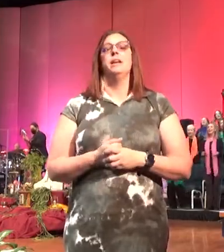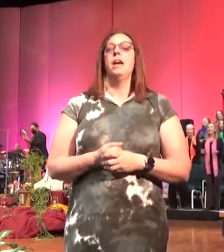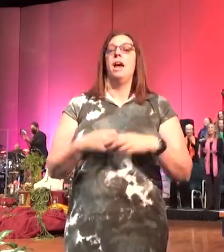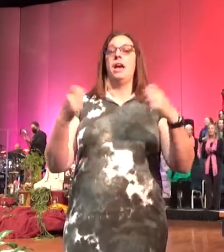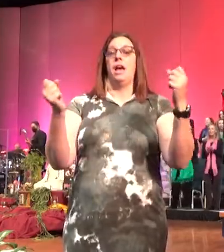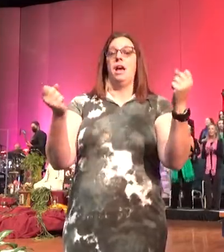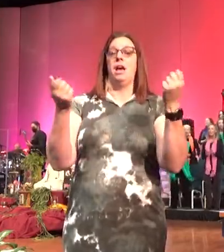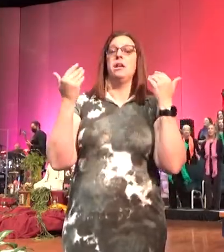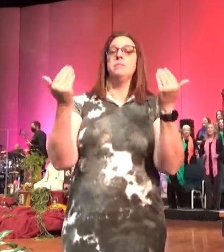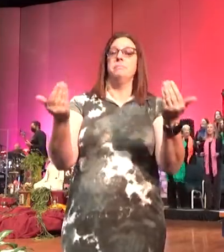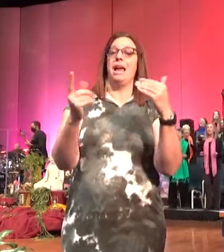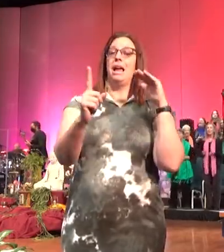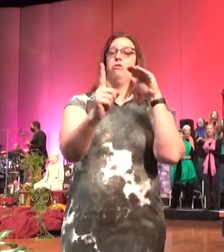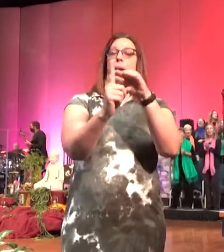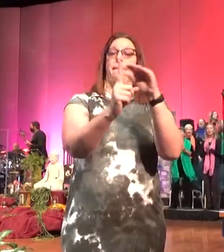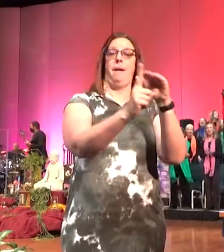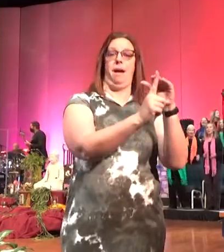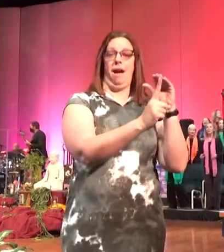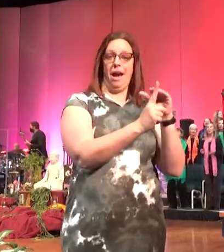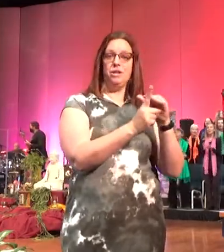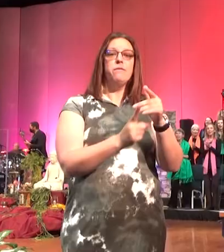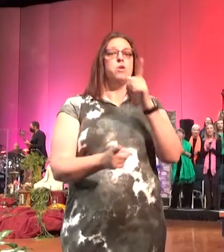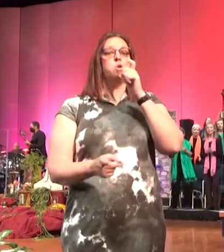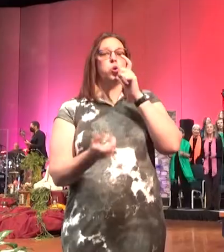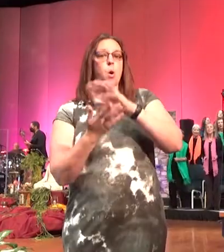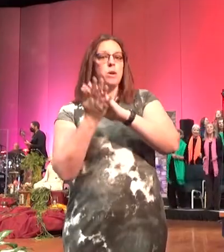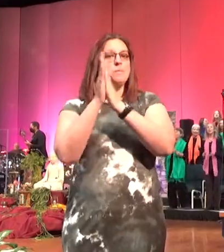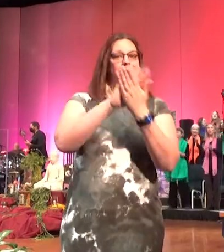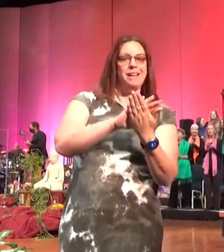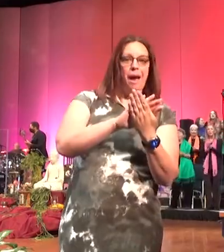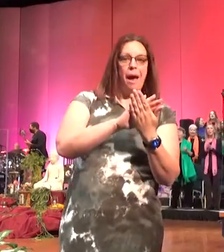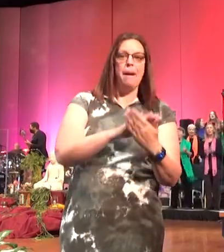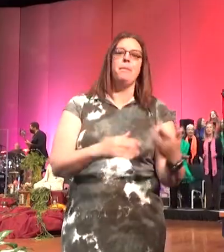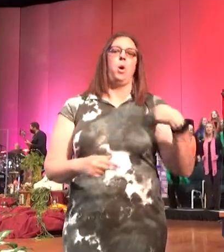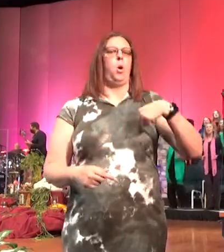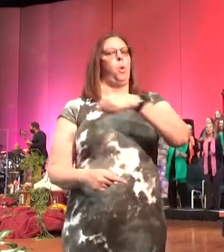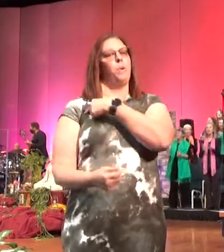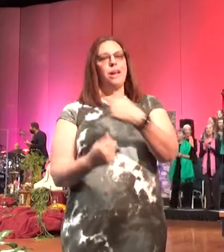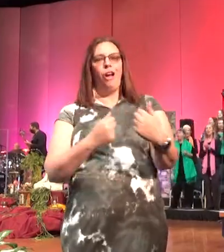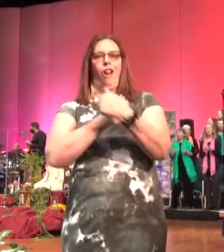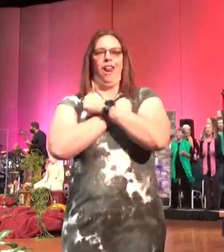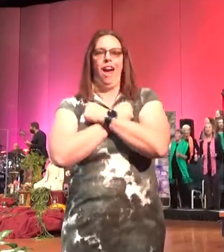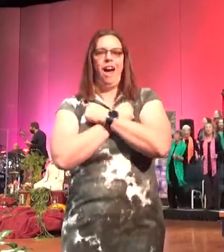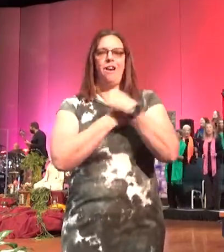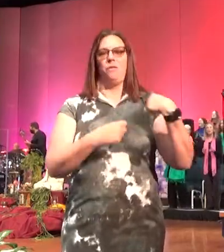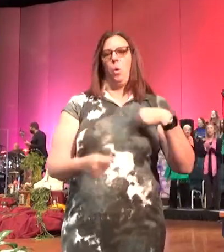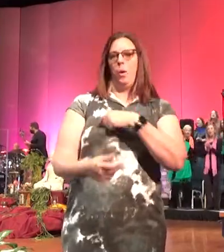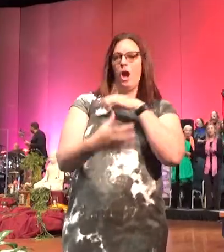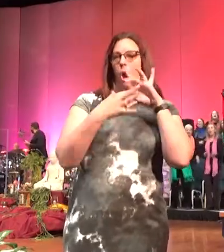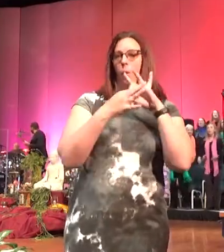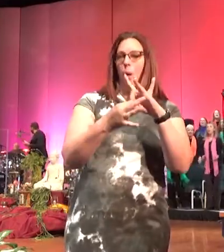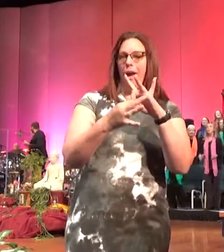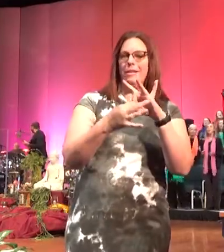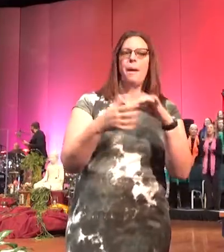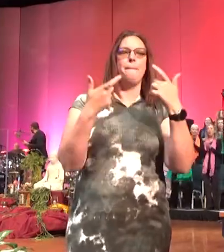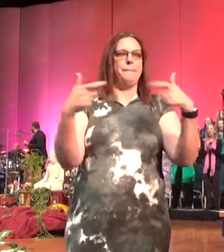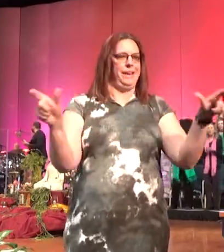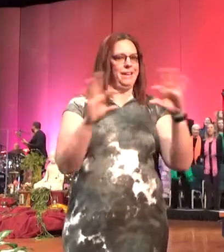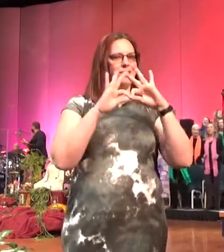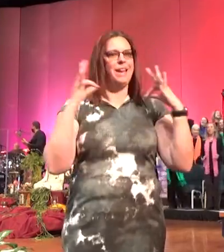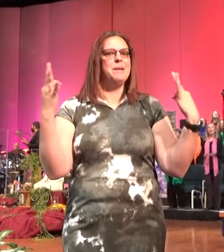be reminded of who we've come to be. We are loved, we are one big